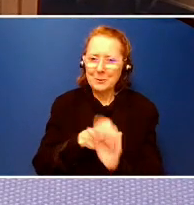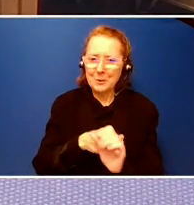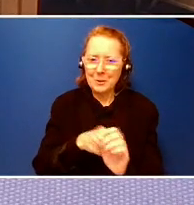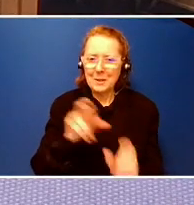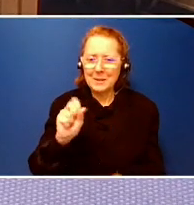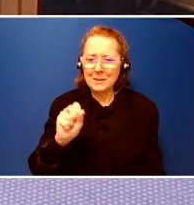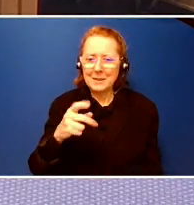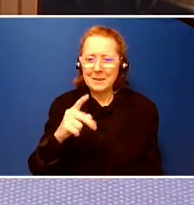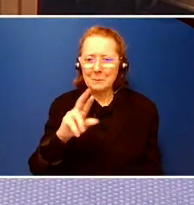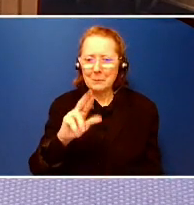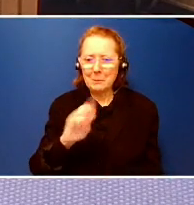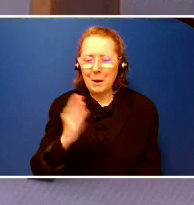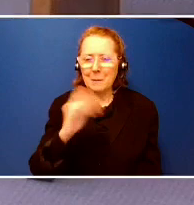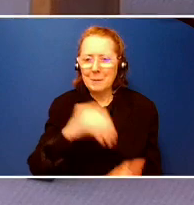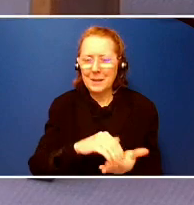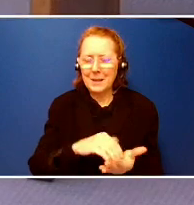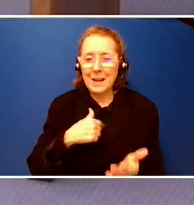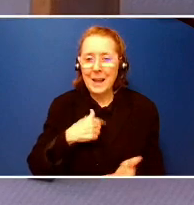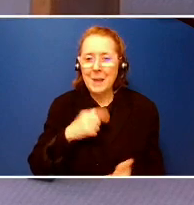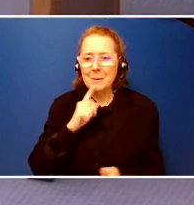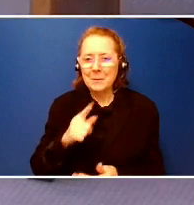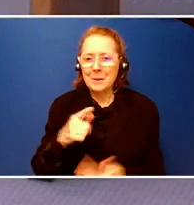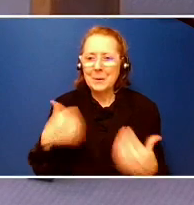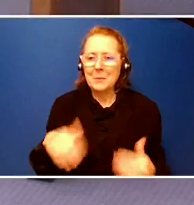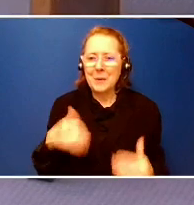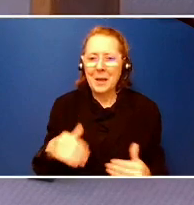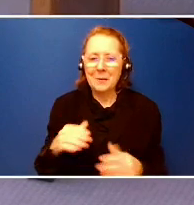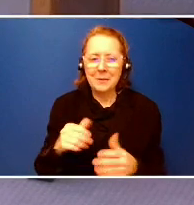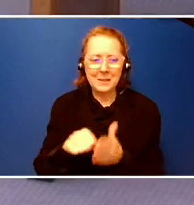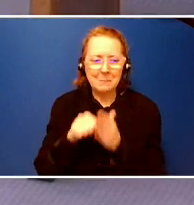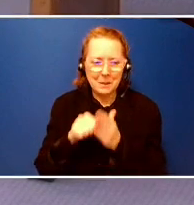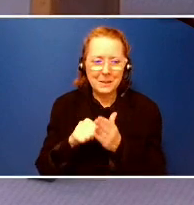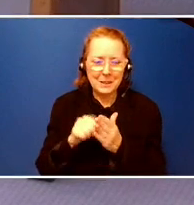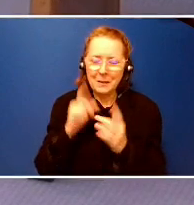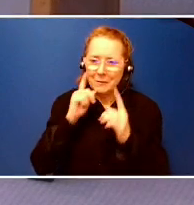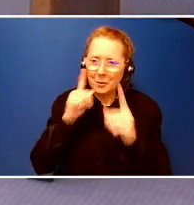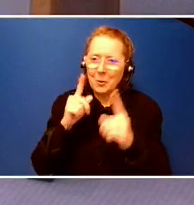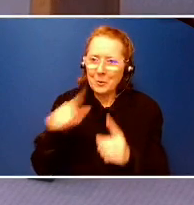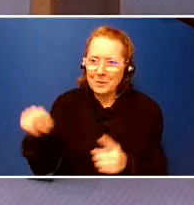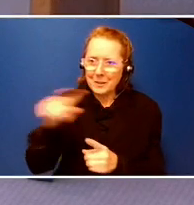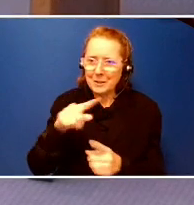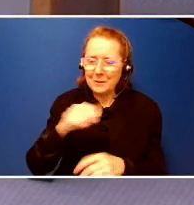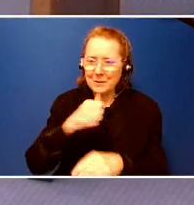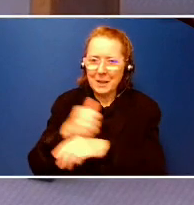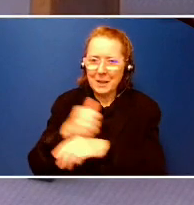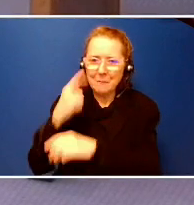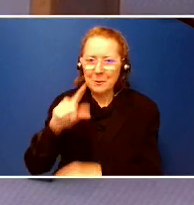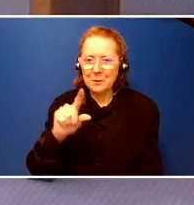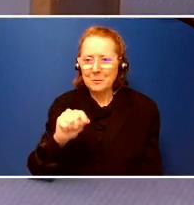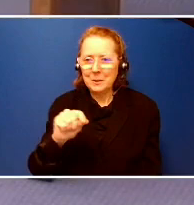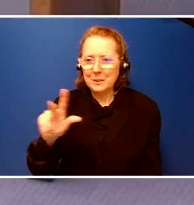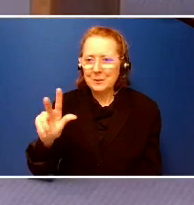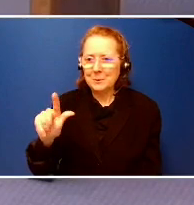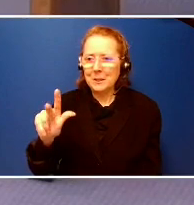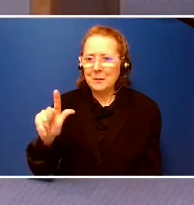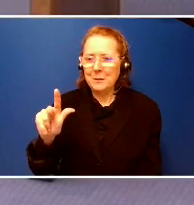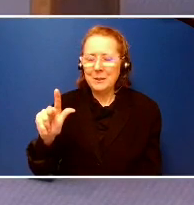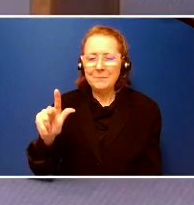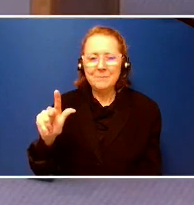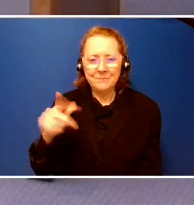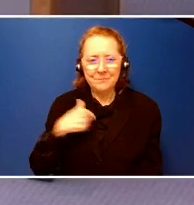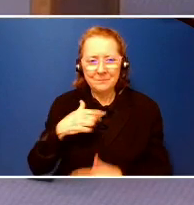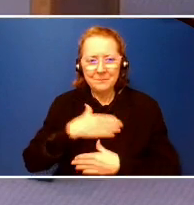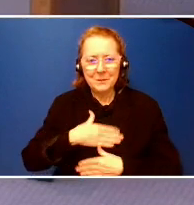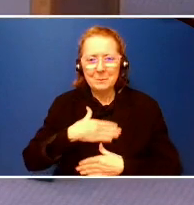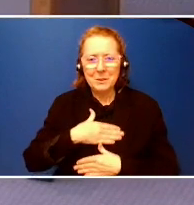again. I'm really, boy, it's impressive, the goals that you have set out for 2023. I really appreciate